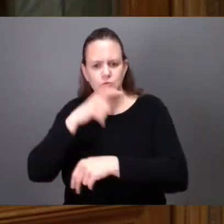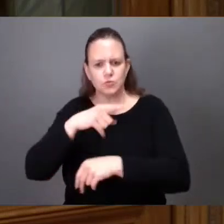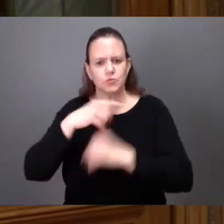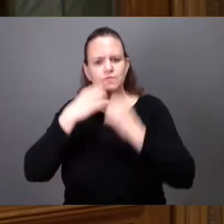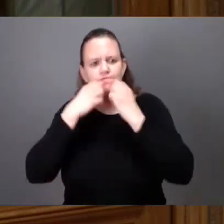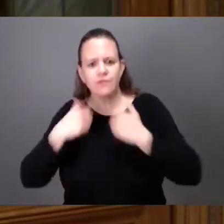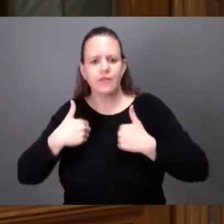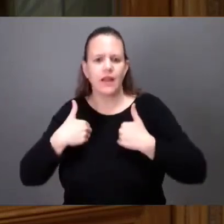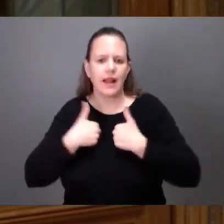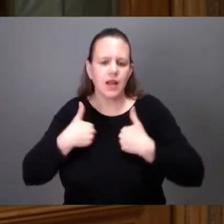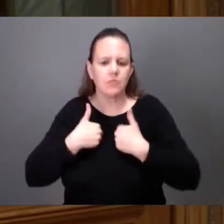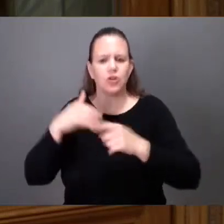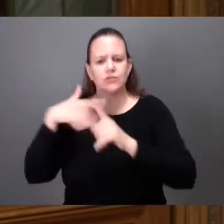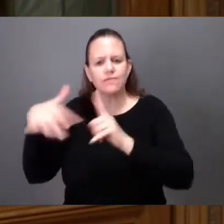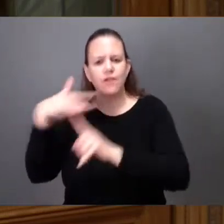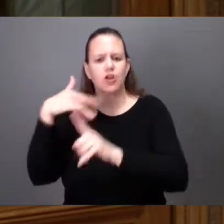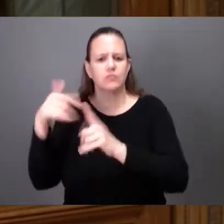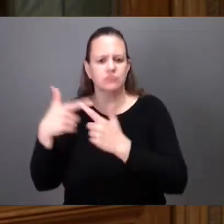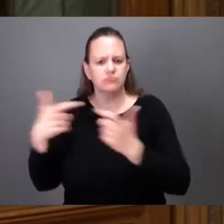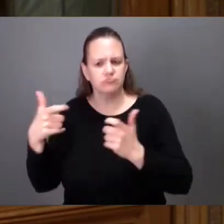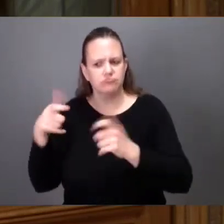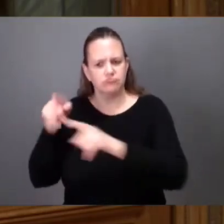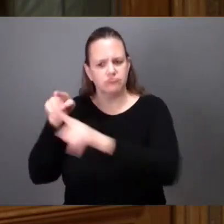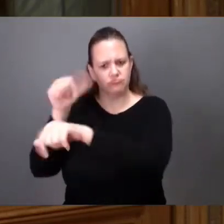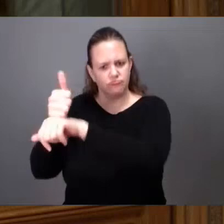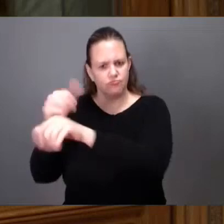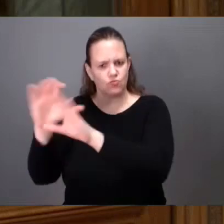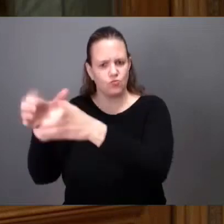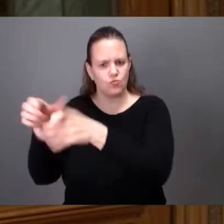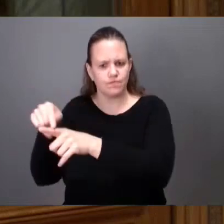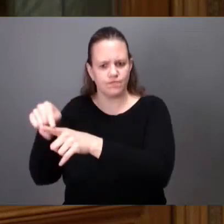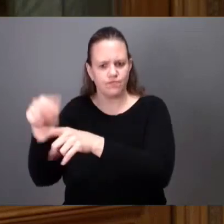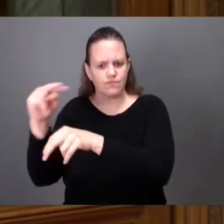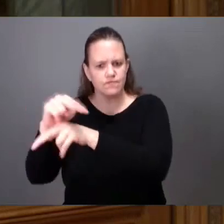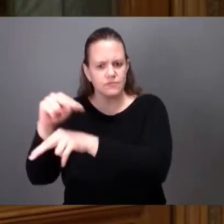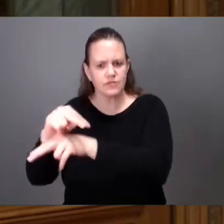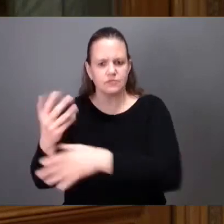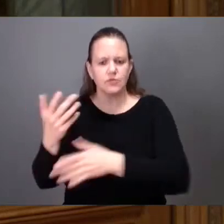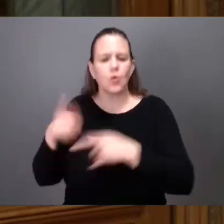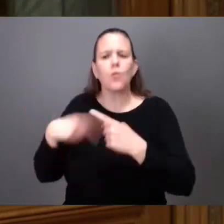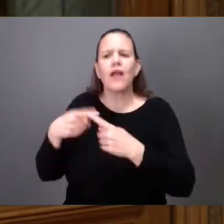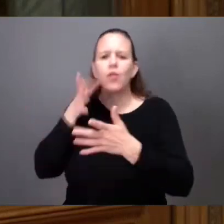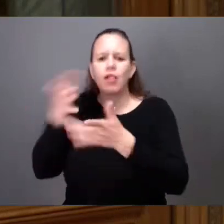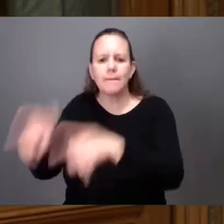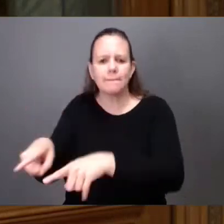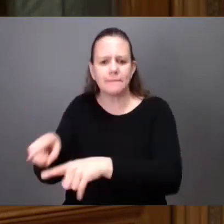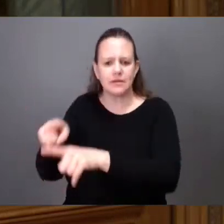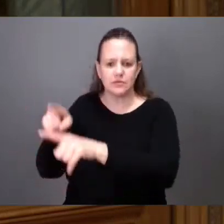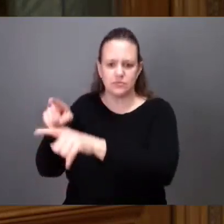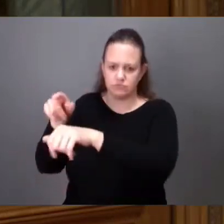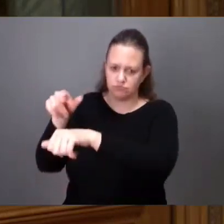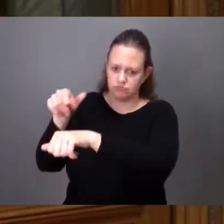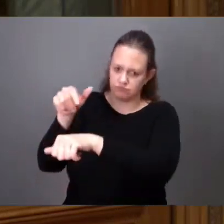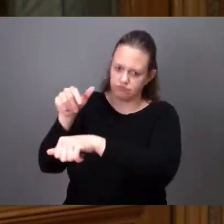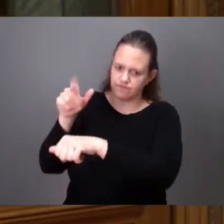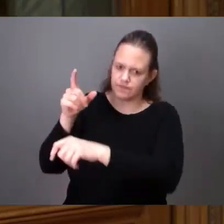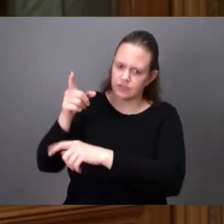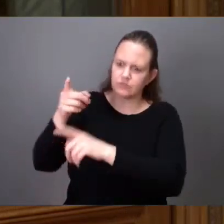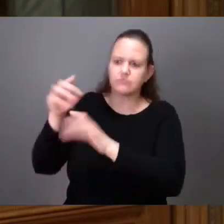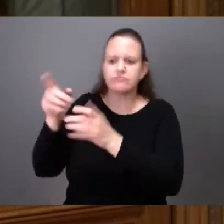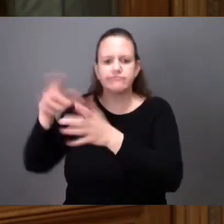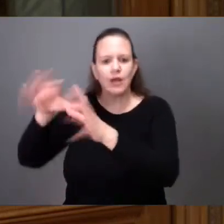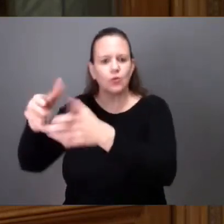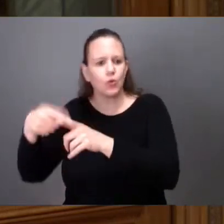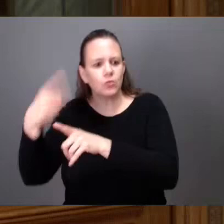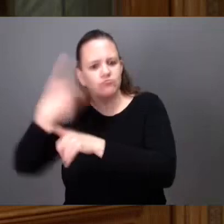investigation lead to charges, Mr. Speaker, of any level of seriousness? I wonder why that's the case. Anyway, look, we